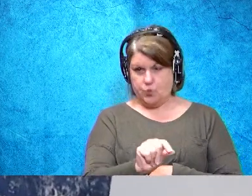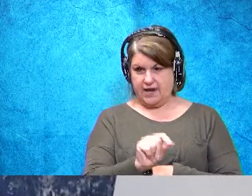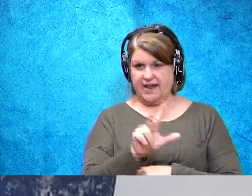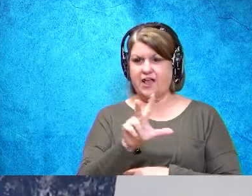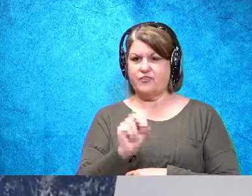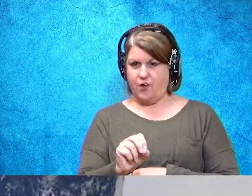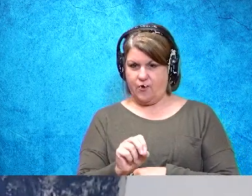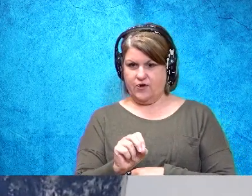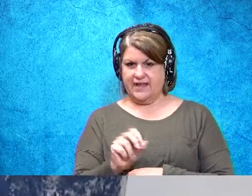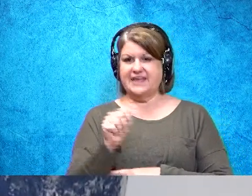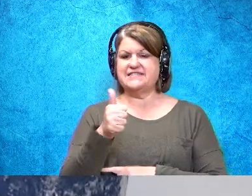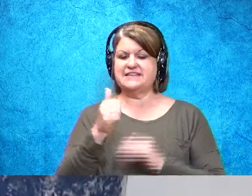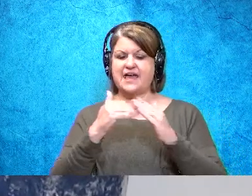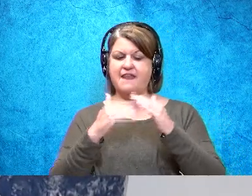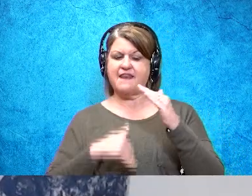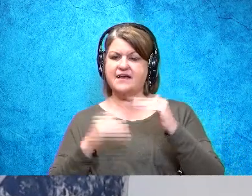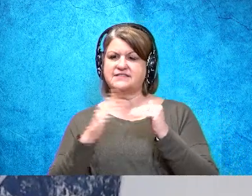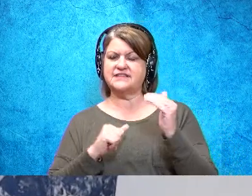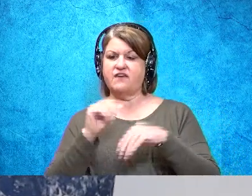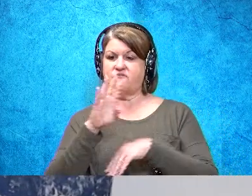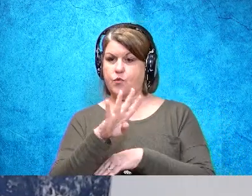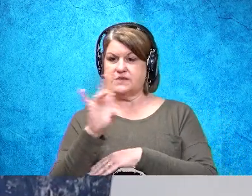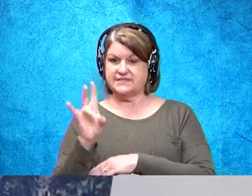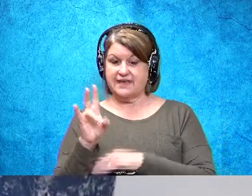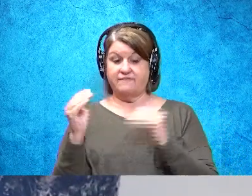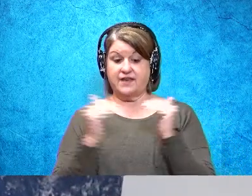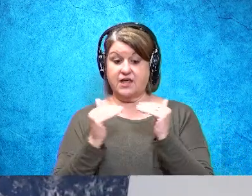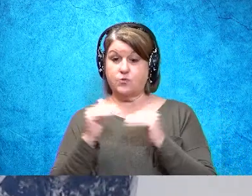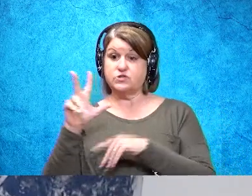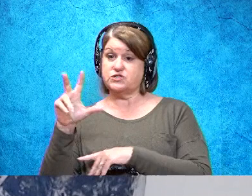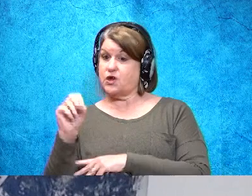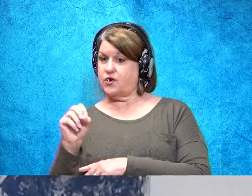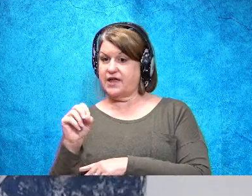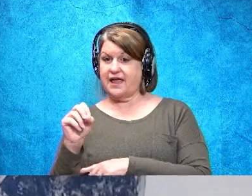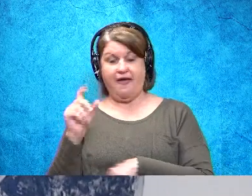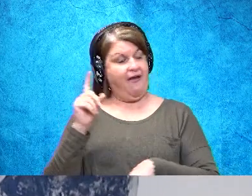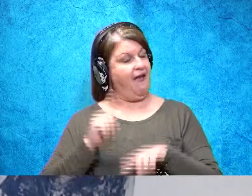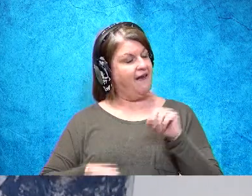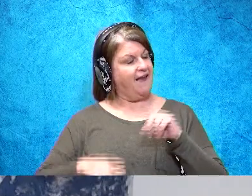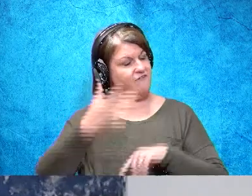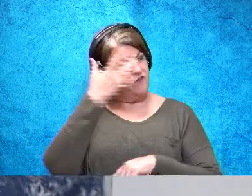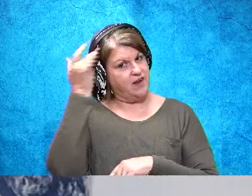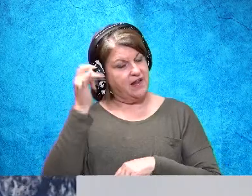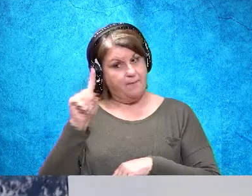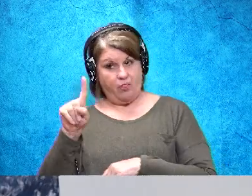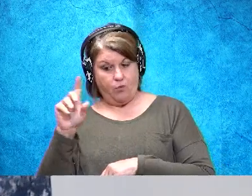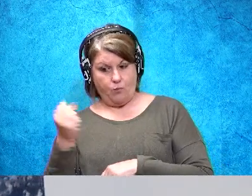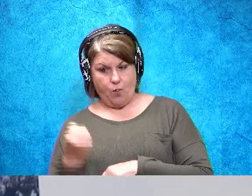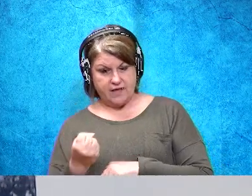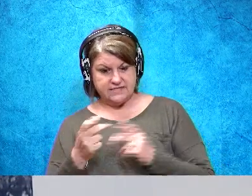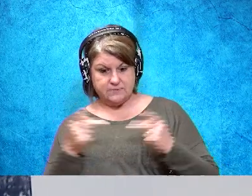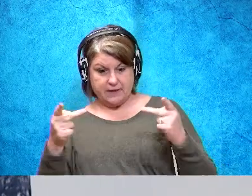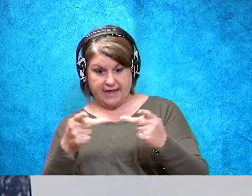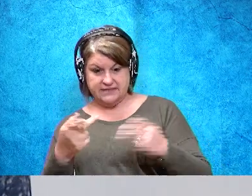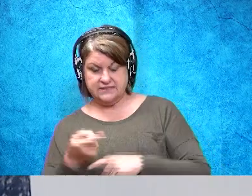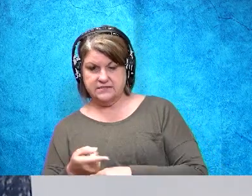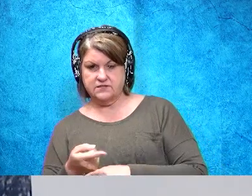10 less than 47 is 30, but I cannot forget about my ones. 1, 2, 3,